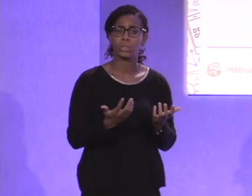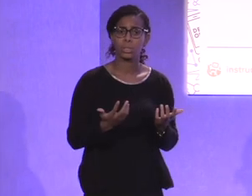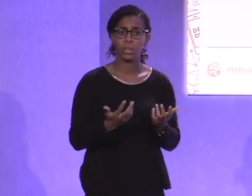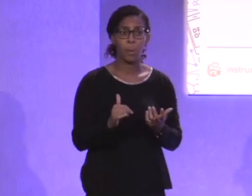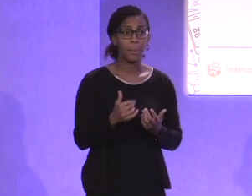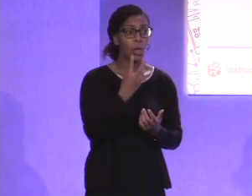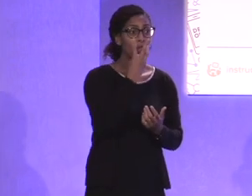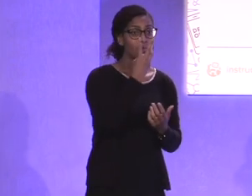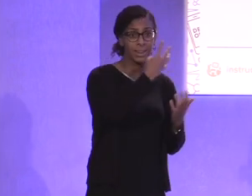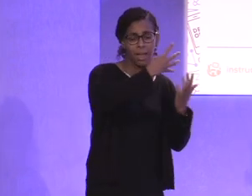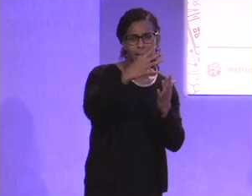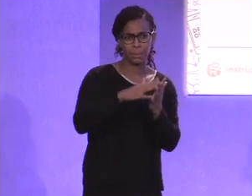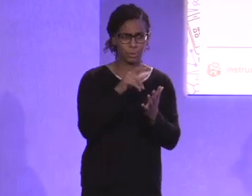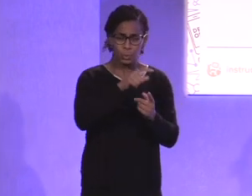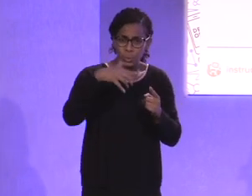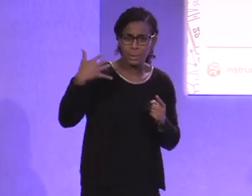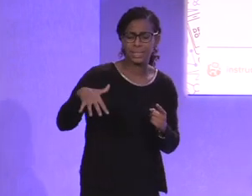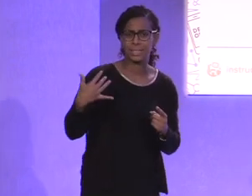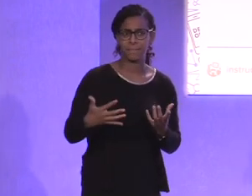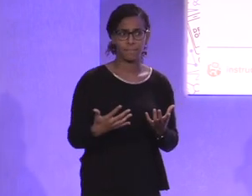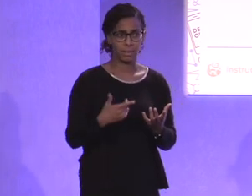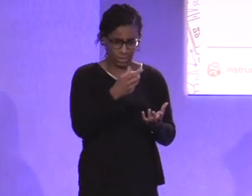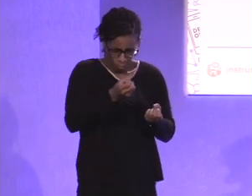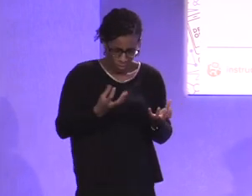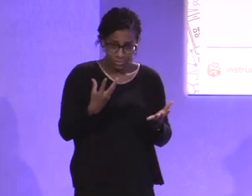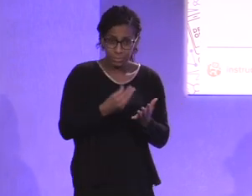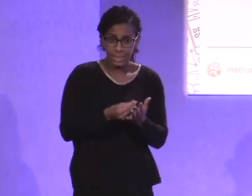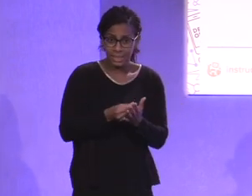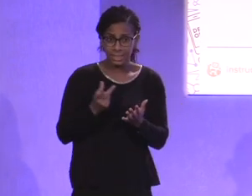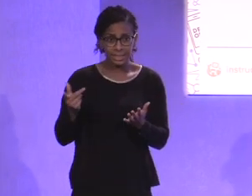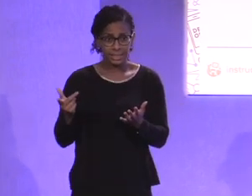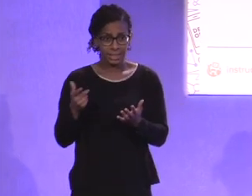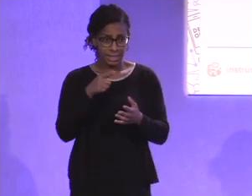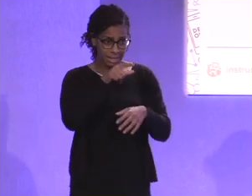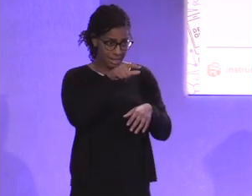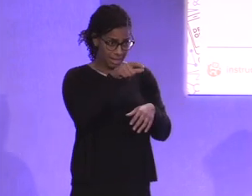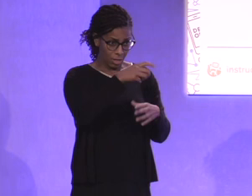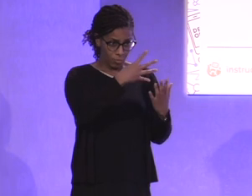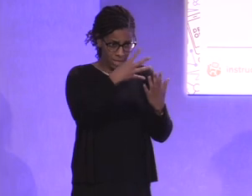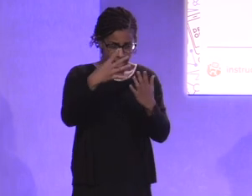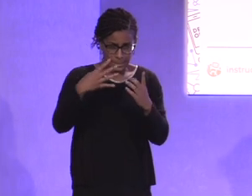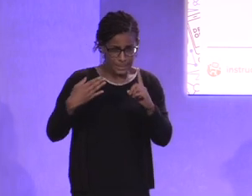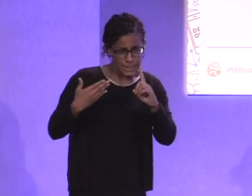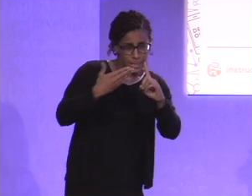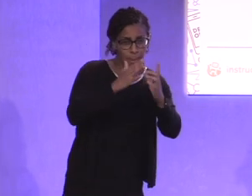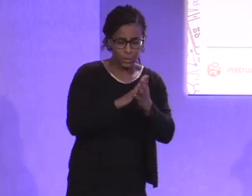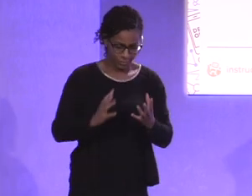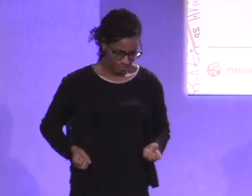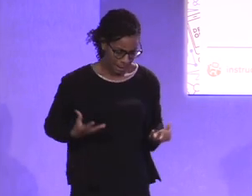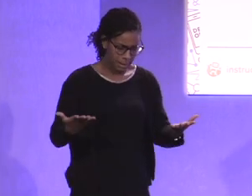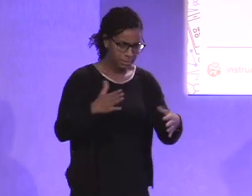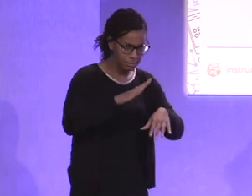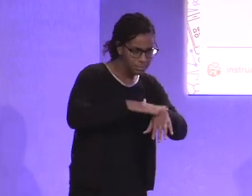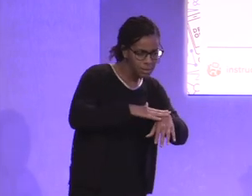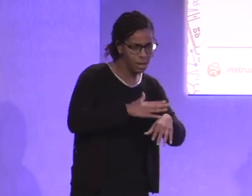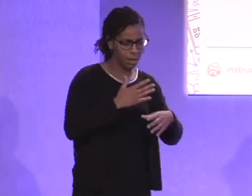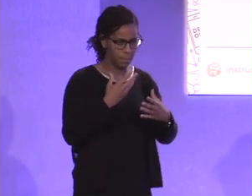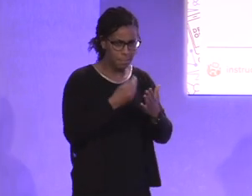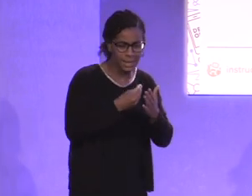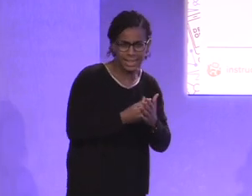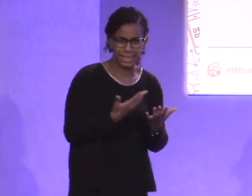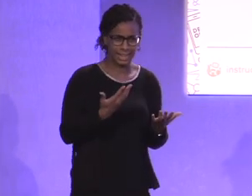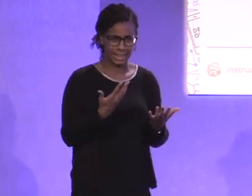too expensive. You're wasting money. These things cost money and time and complexity. Why would you increase your expenditure on something that's not